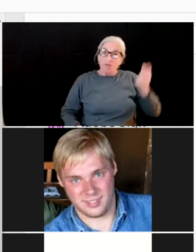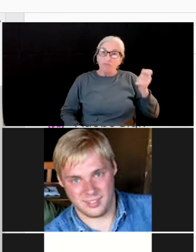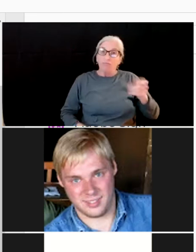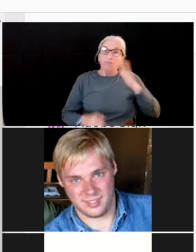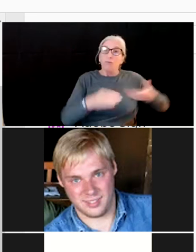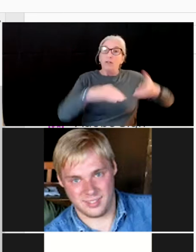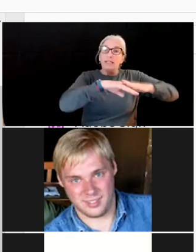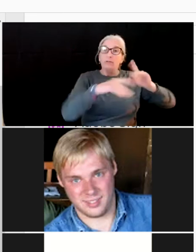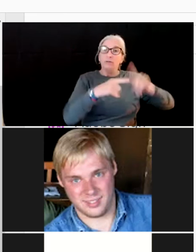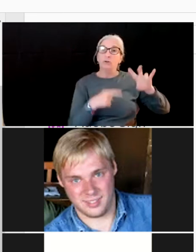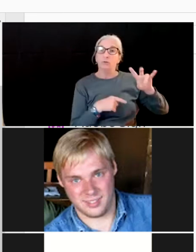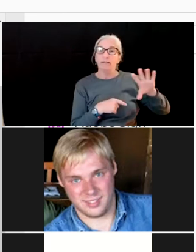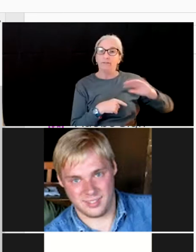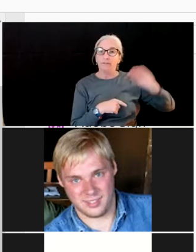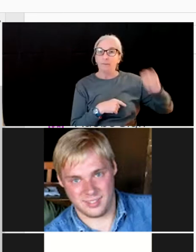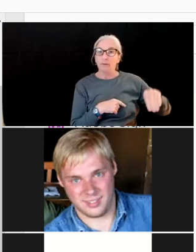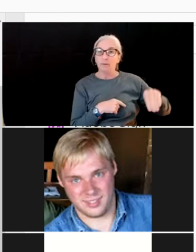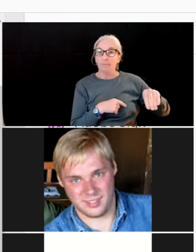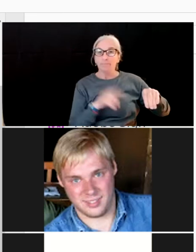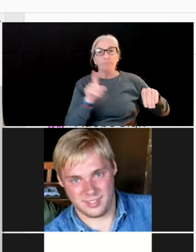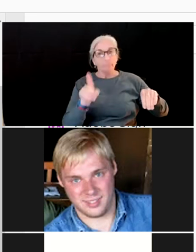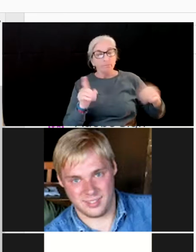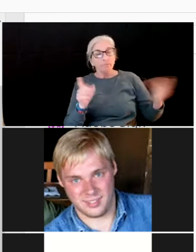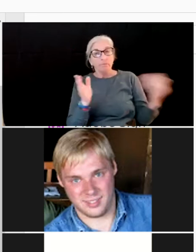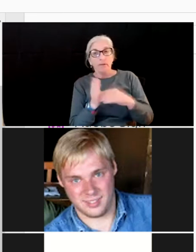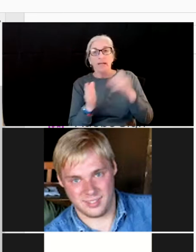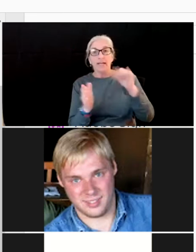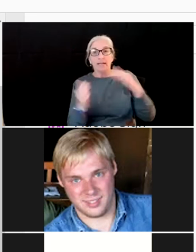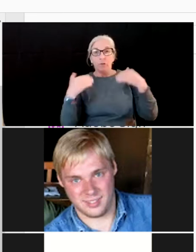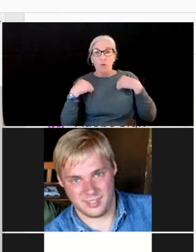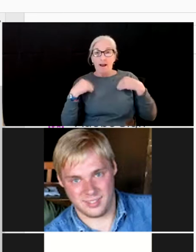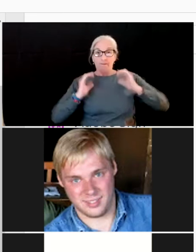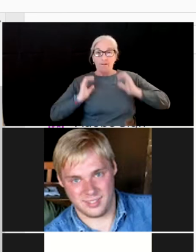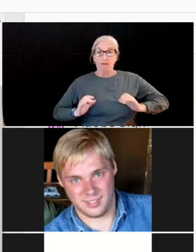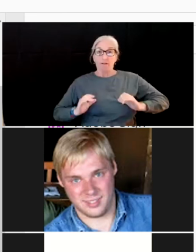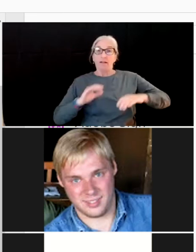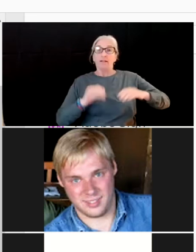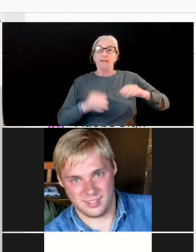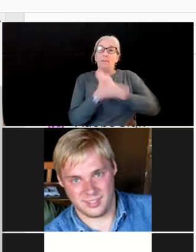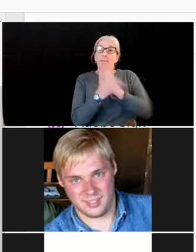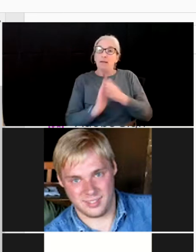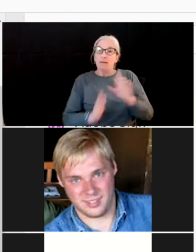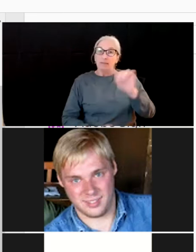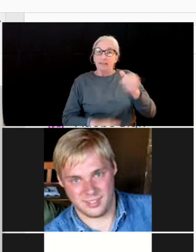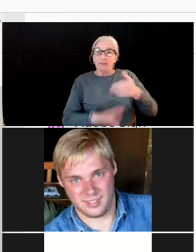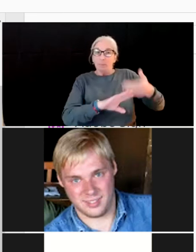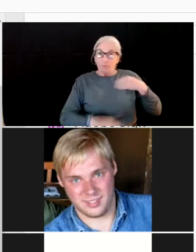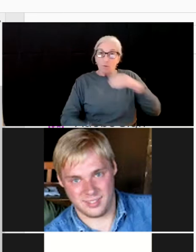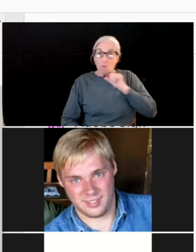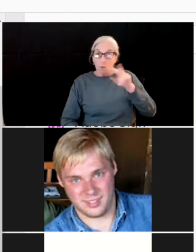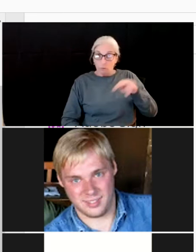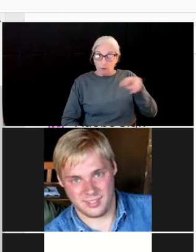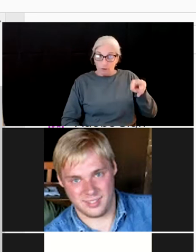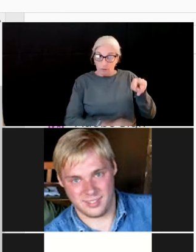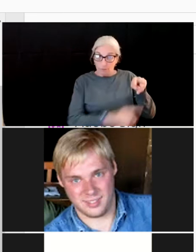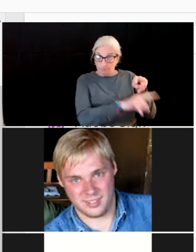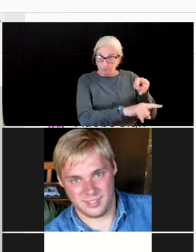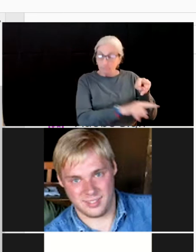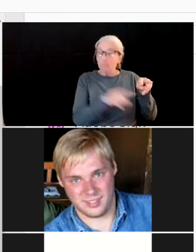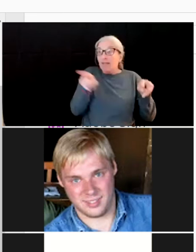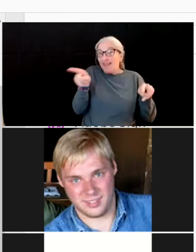All right. So again, if you have a client who's disabled before the age of 22, has a parent who is either